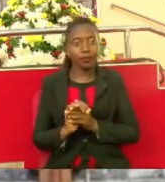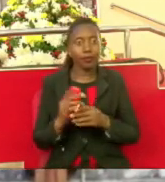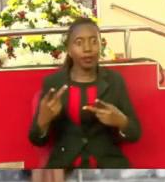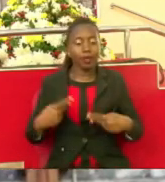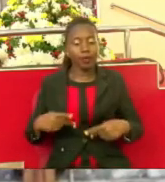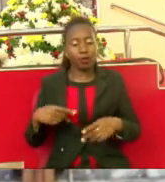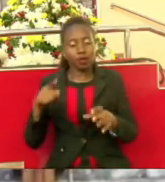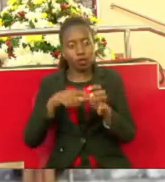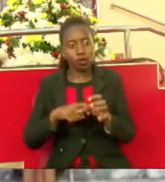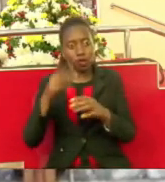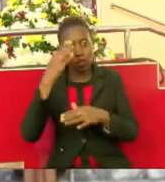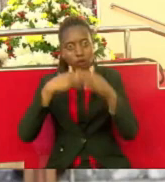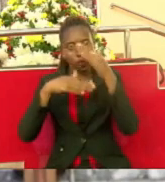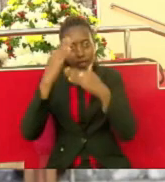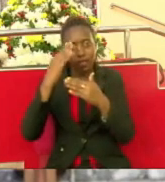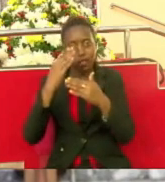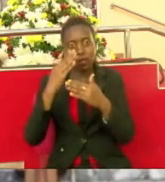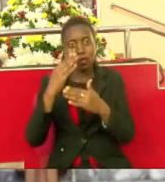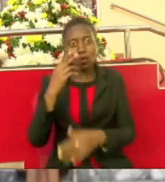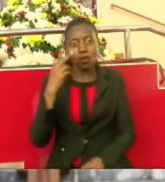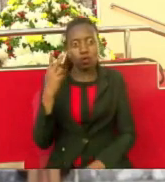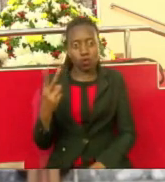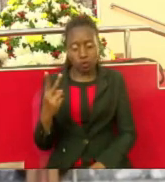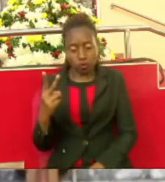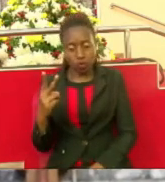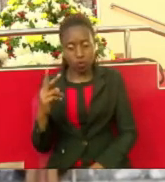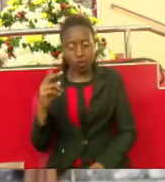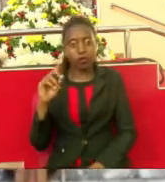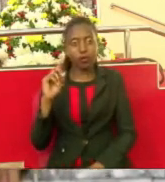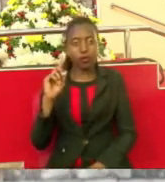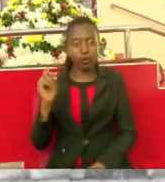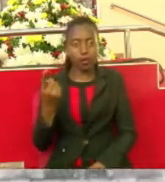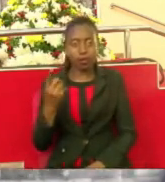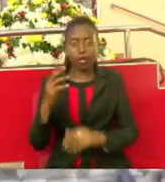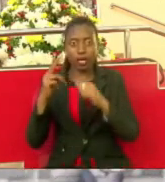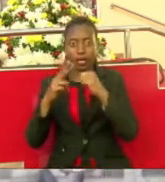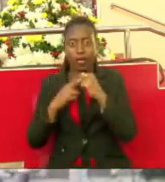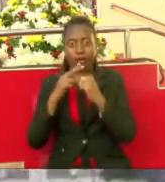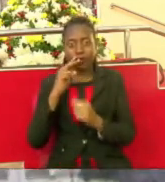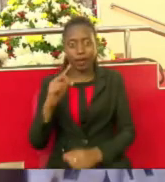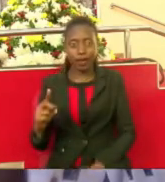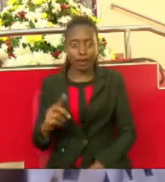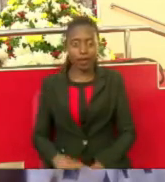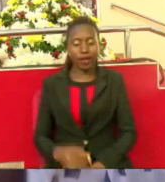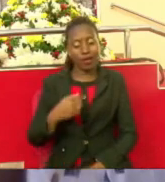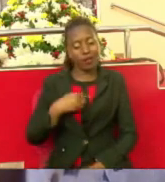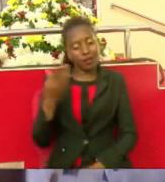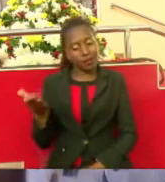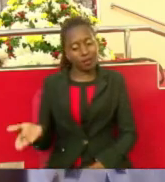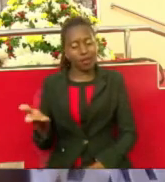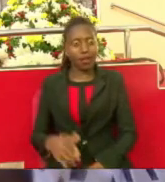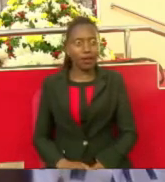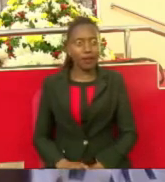ni 2700. And you can tell he was there. Na nakwambia kwamba nilikuwepo. That the government had even to lower